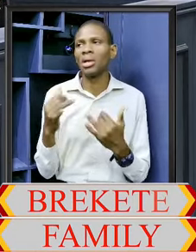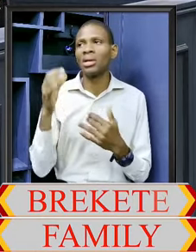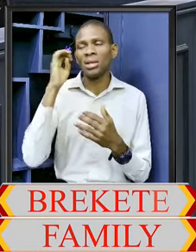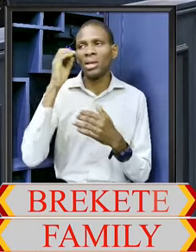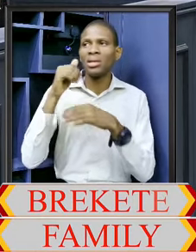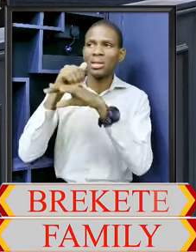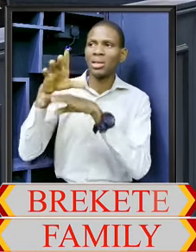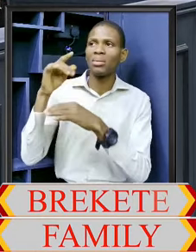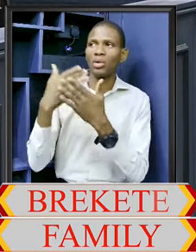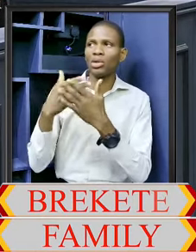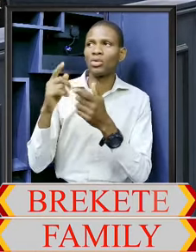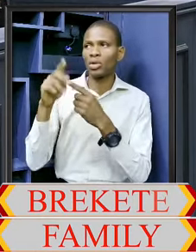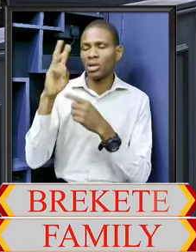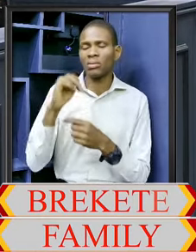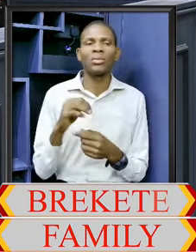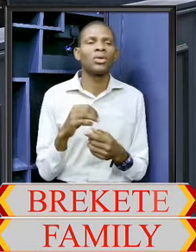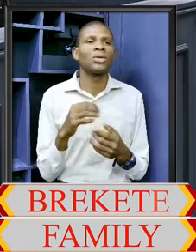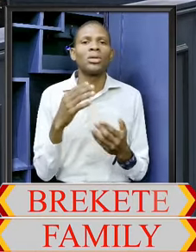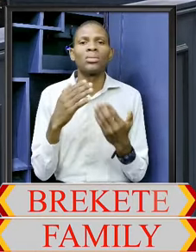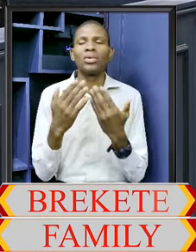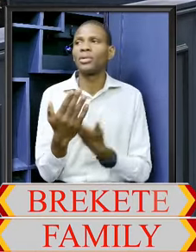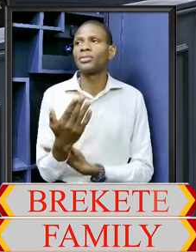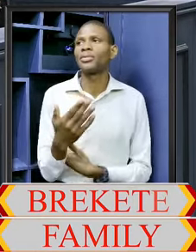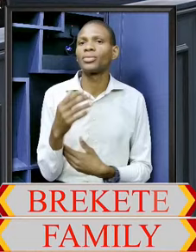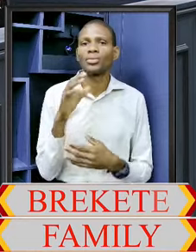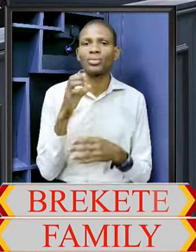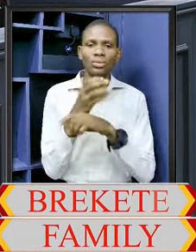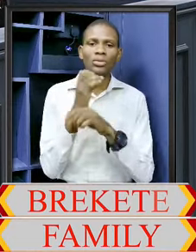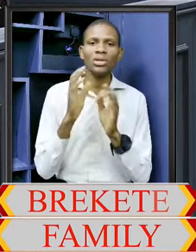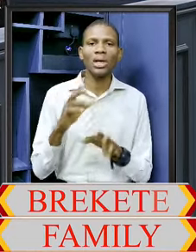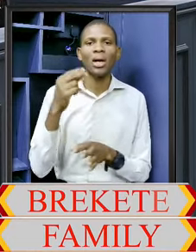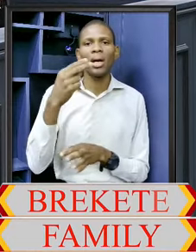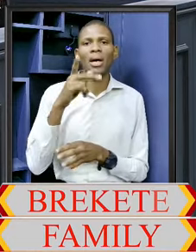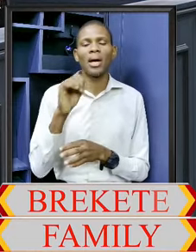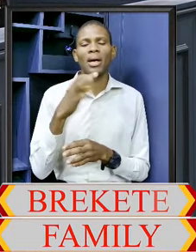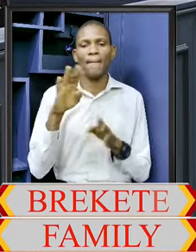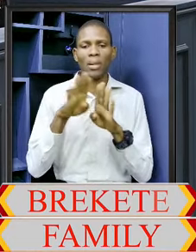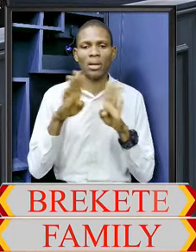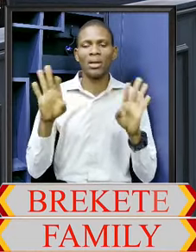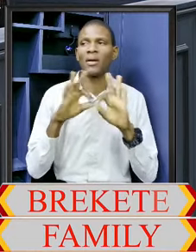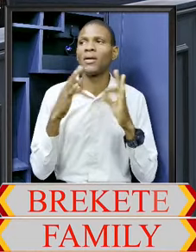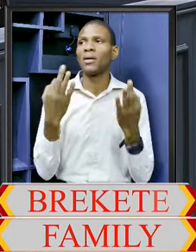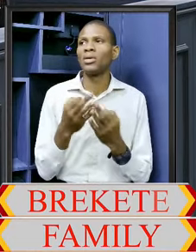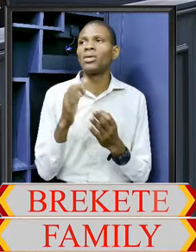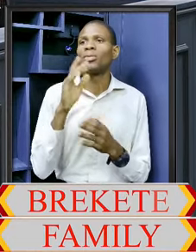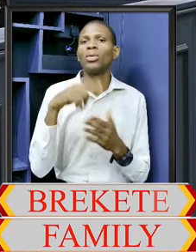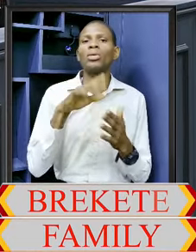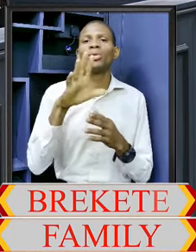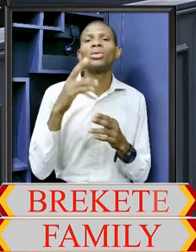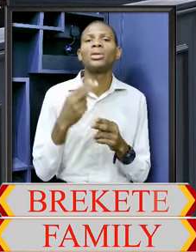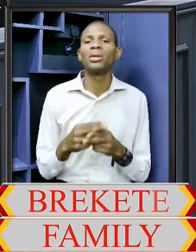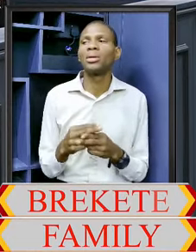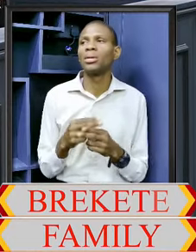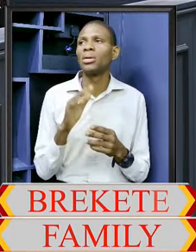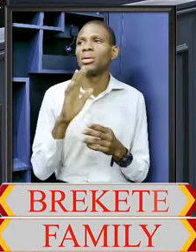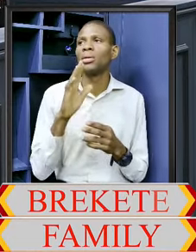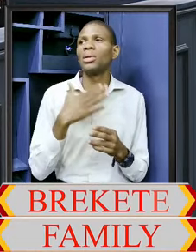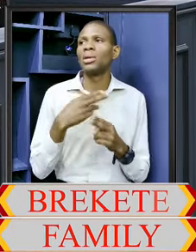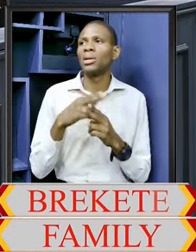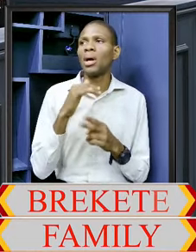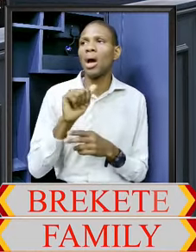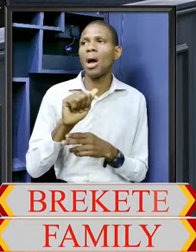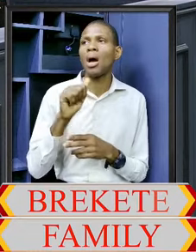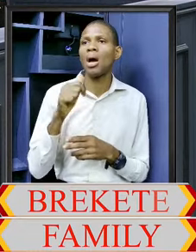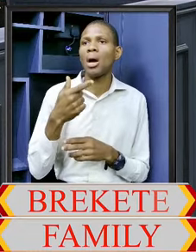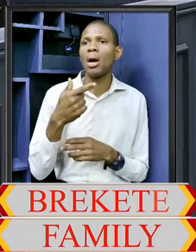back. Good morning, Guy. Okay, good morning, Cousin Aunt Ike. Yes. Good morning, Brekete Family. Your name now? My name now, Agbo